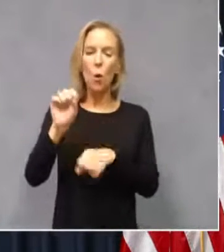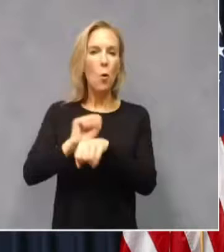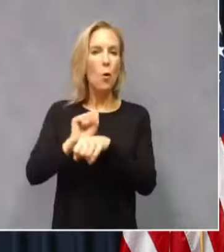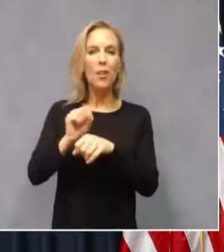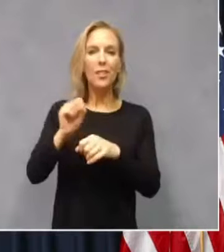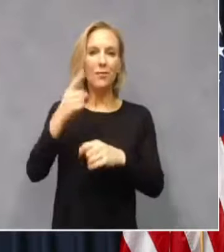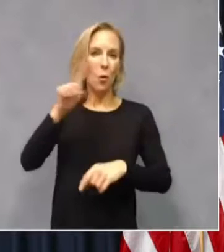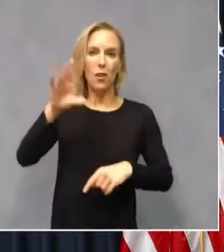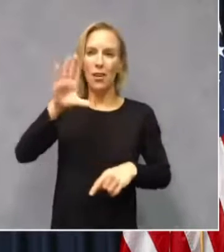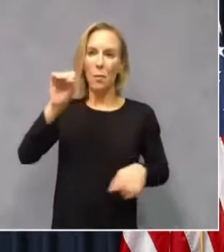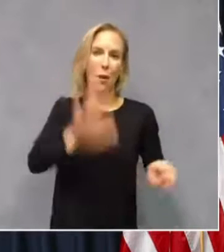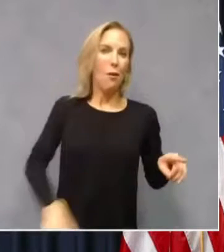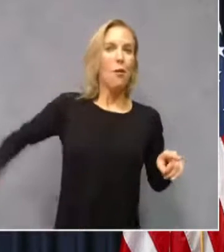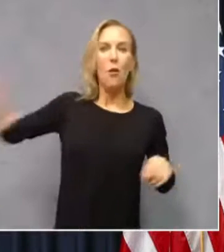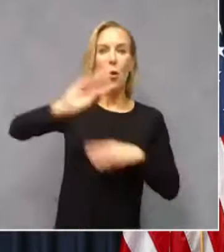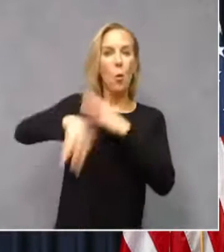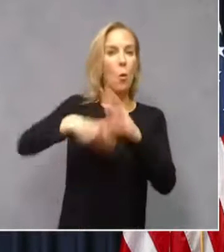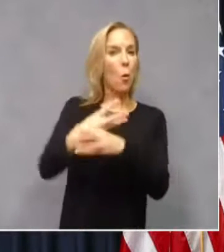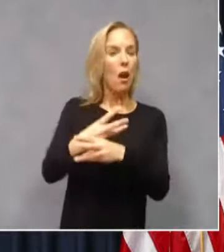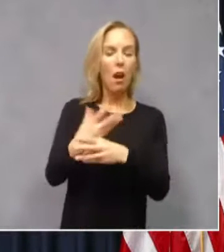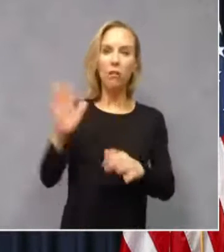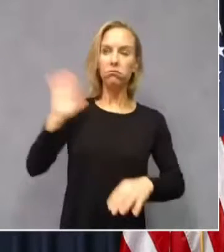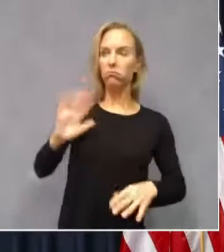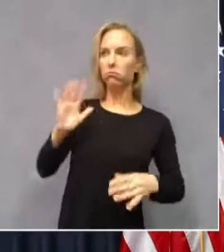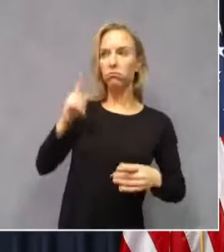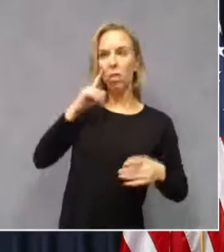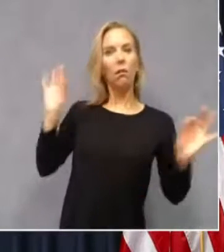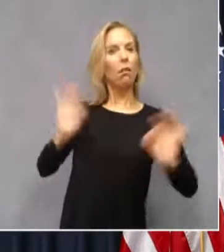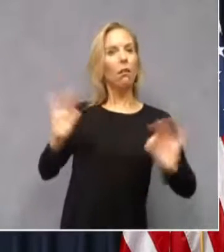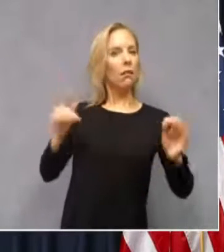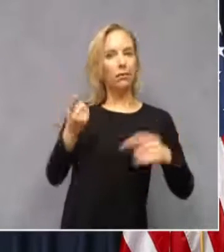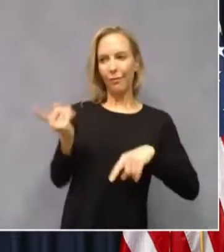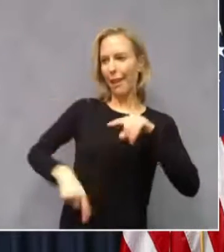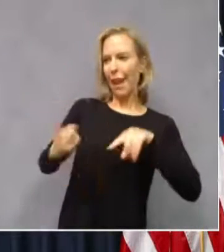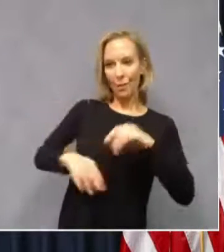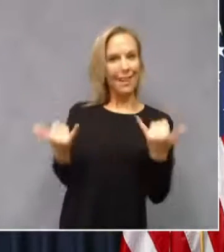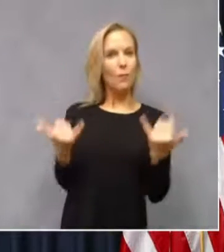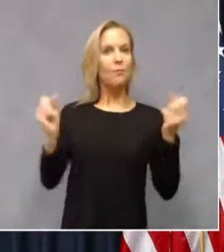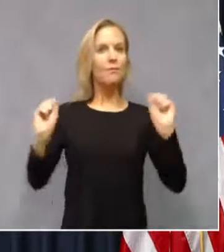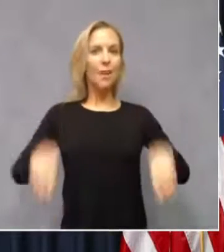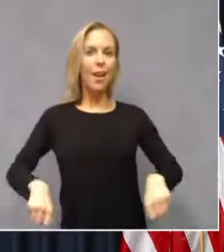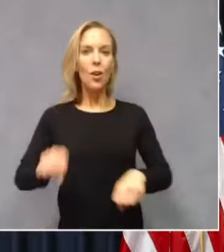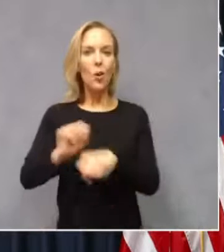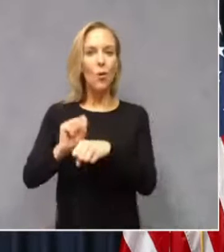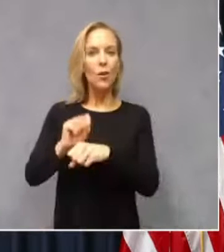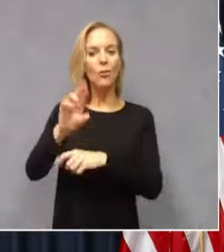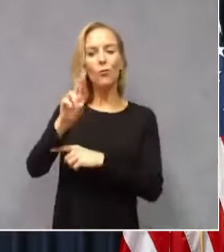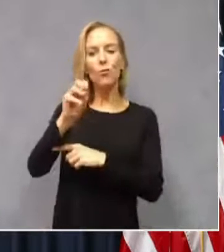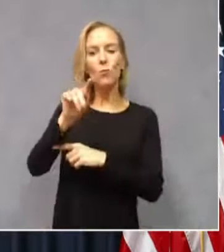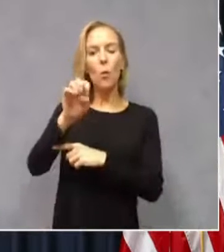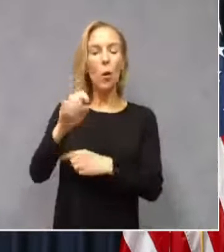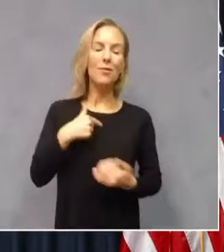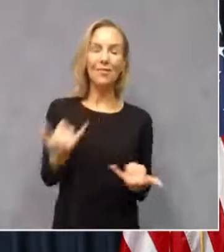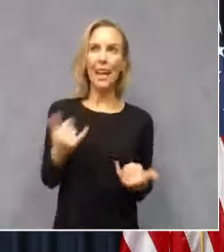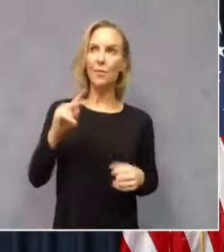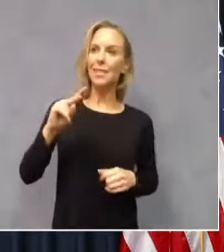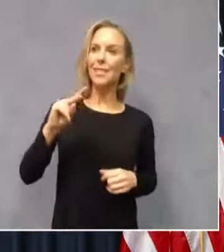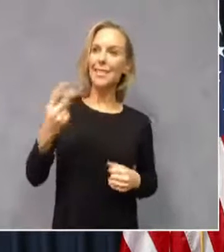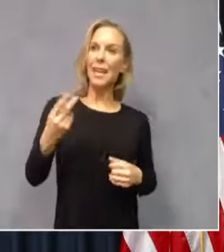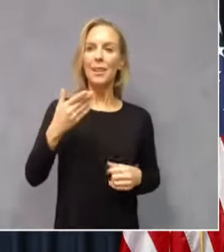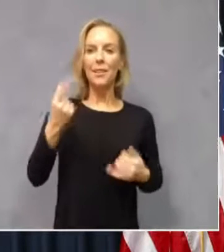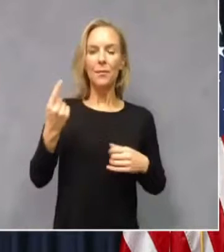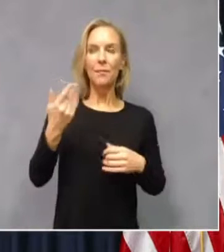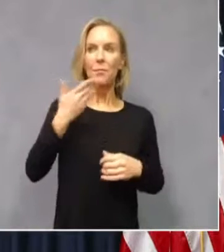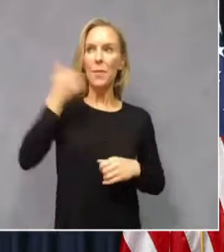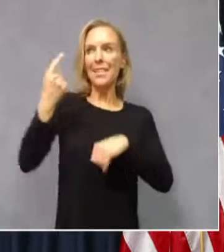in a way that we've never seen before. So it's another good day. It's the second best I've felt since March the 6th,